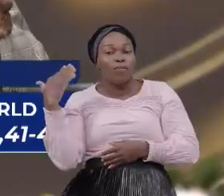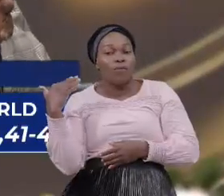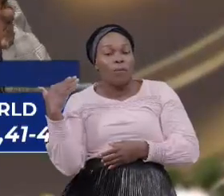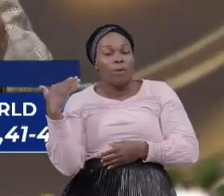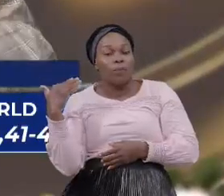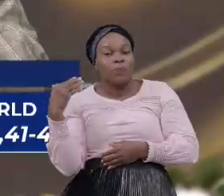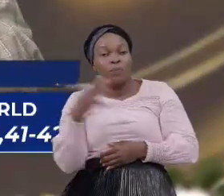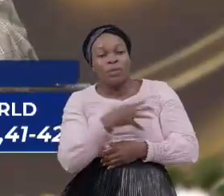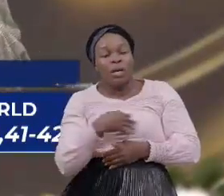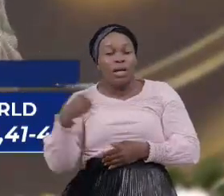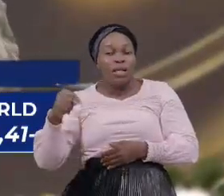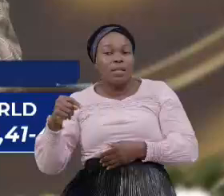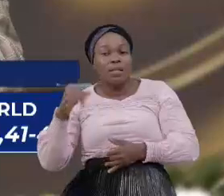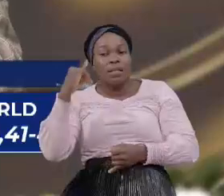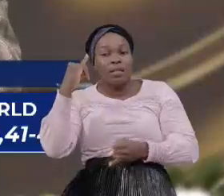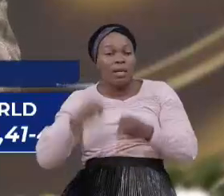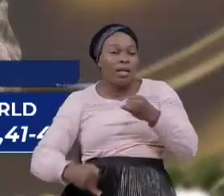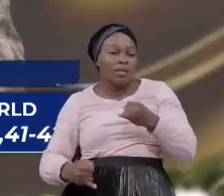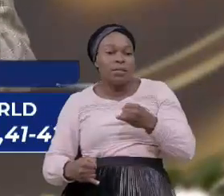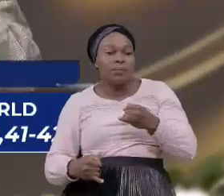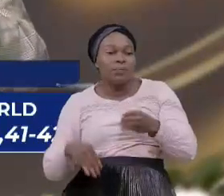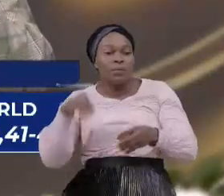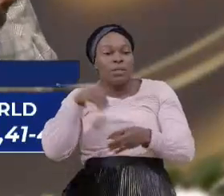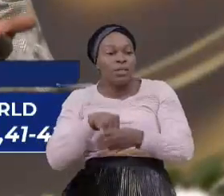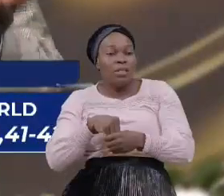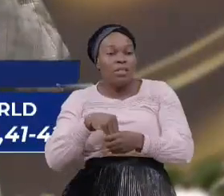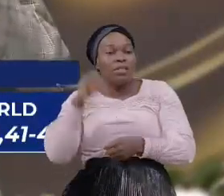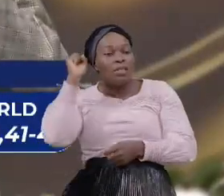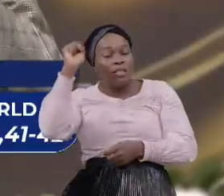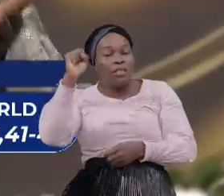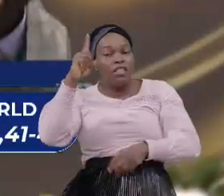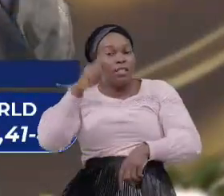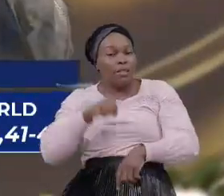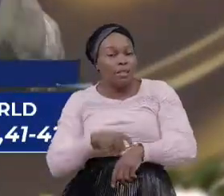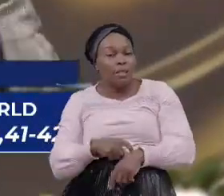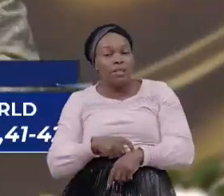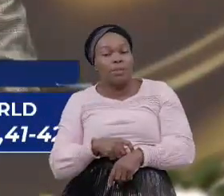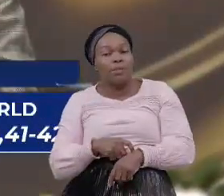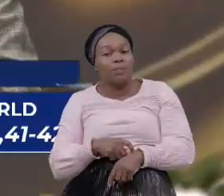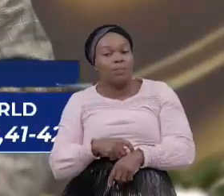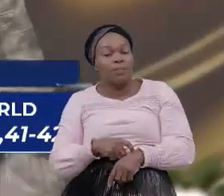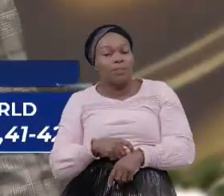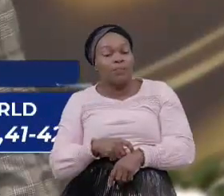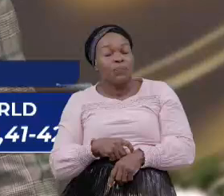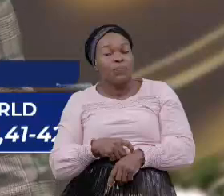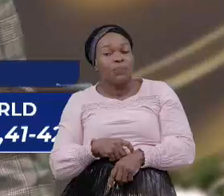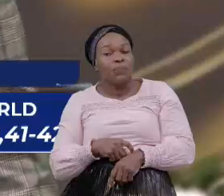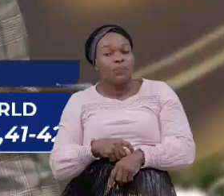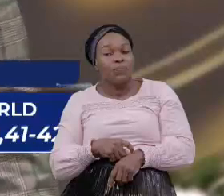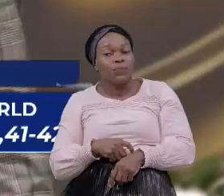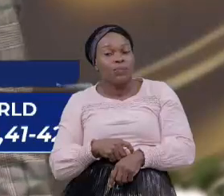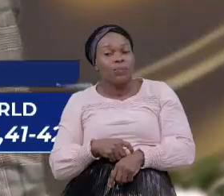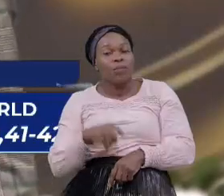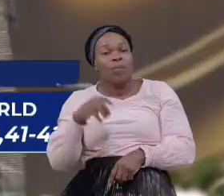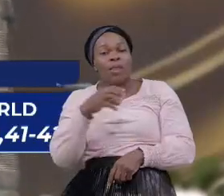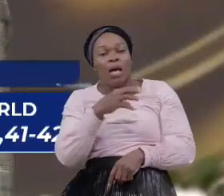former and the latter in each season, and